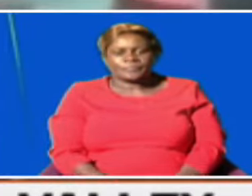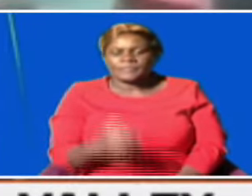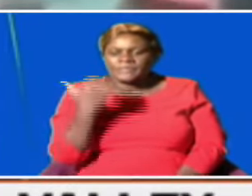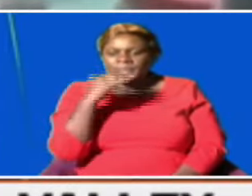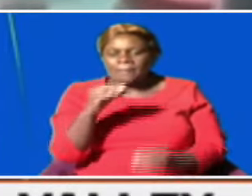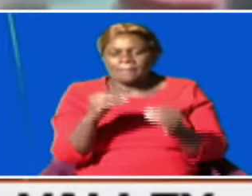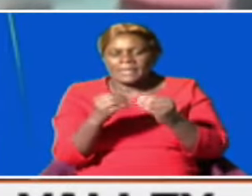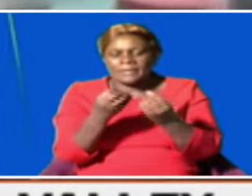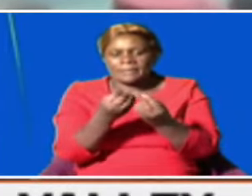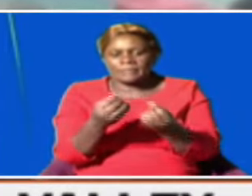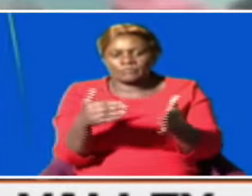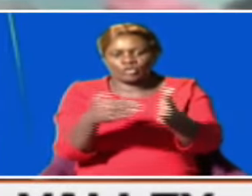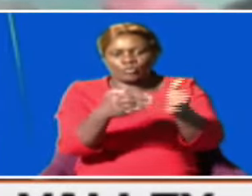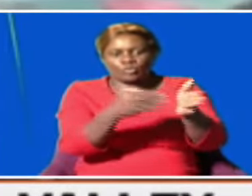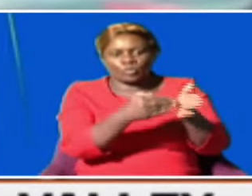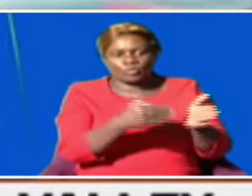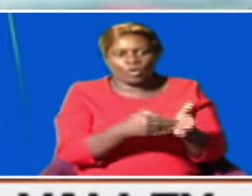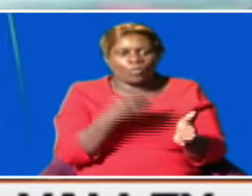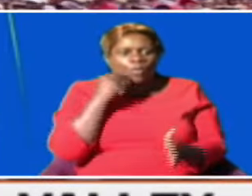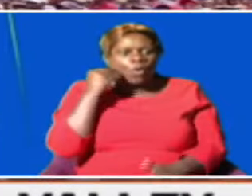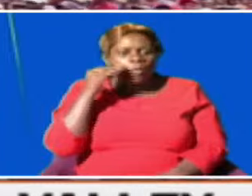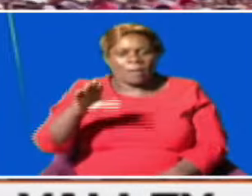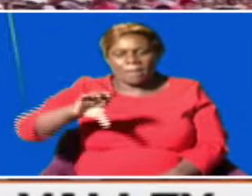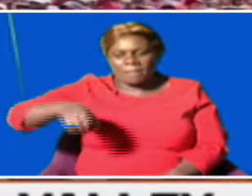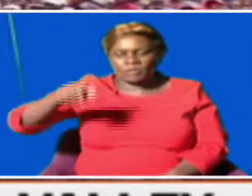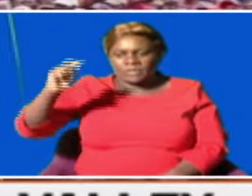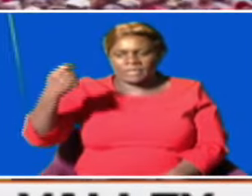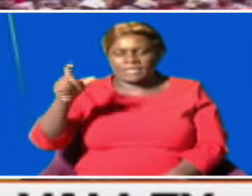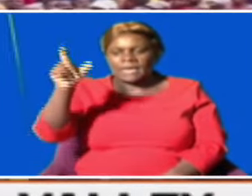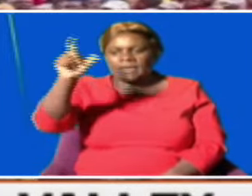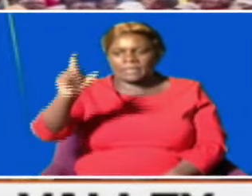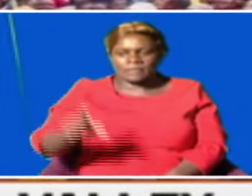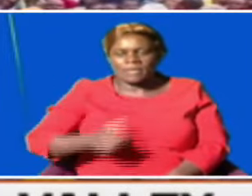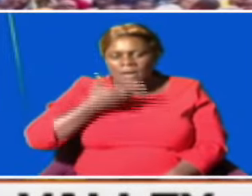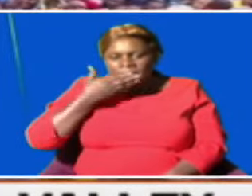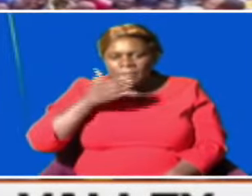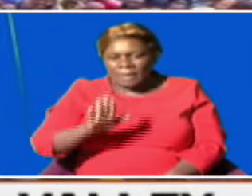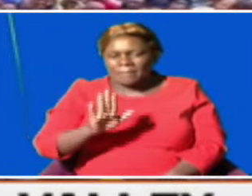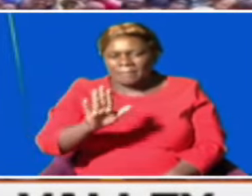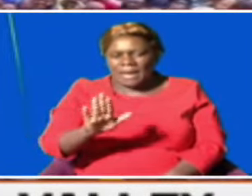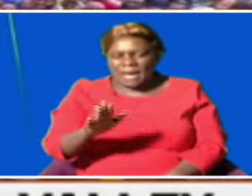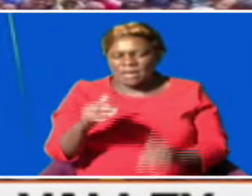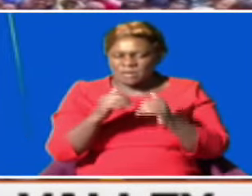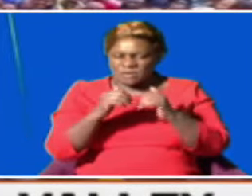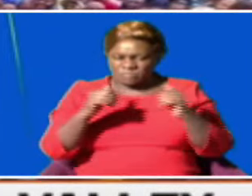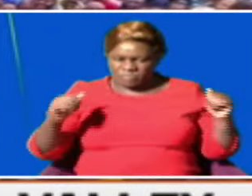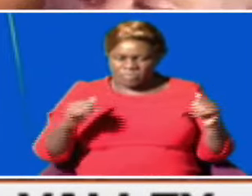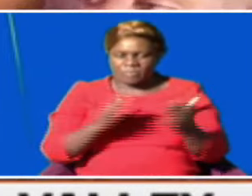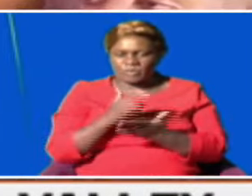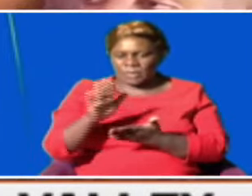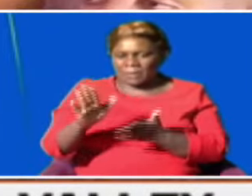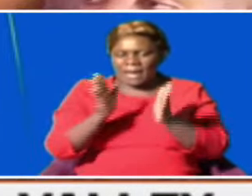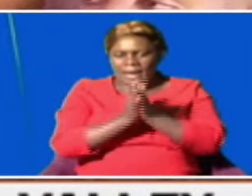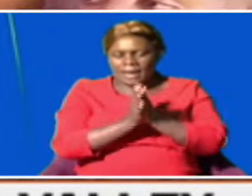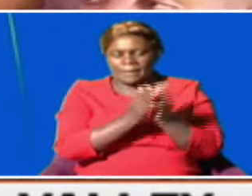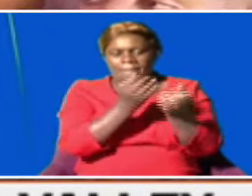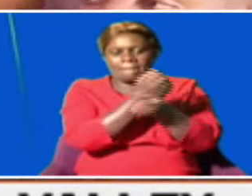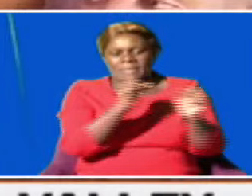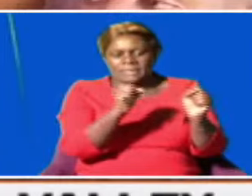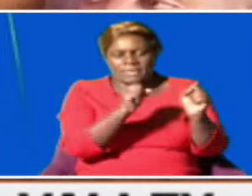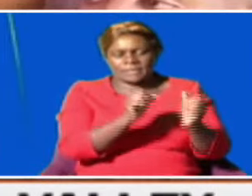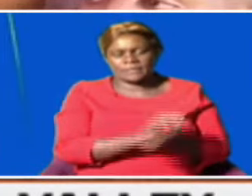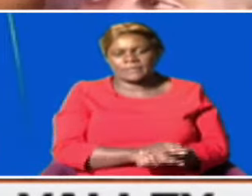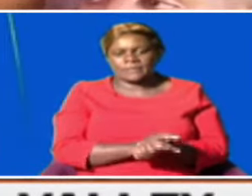Gachagua made several stopovers in his backyard of the Mount Kenya region, responding to claims that there was rift between him and his